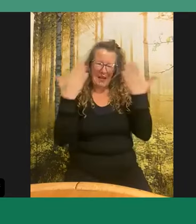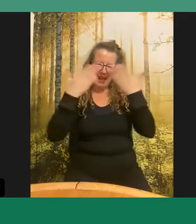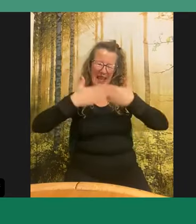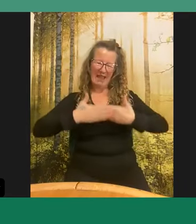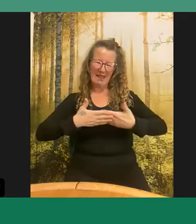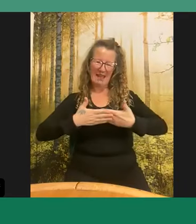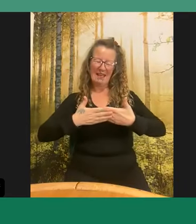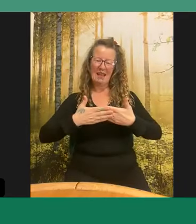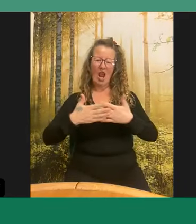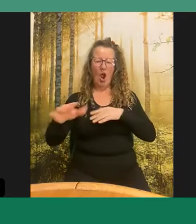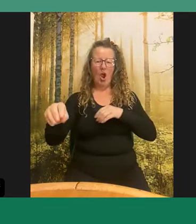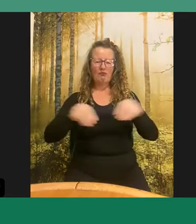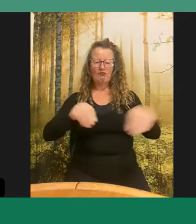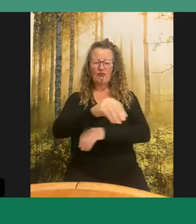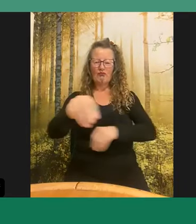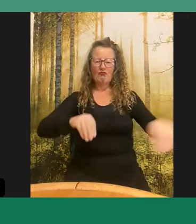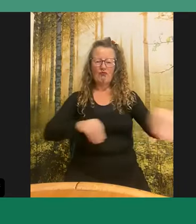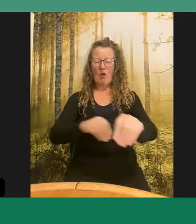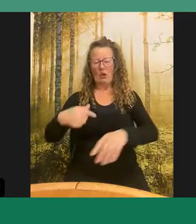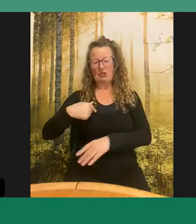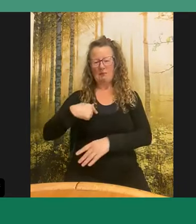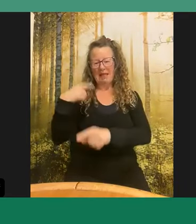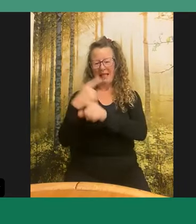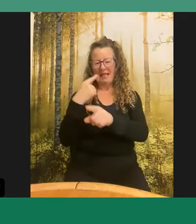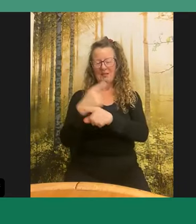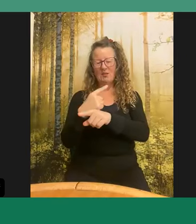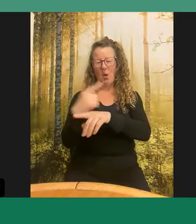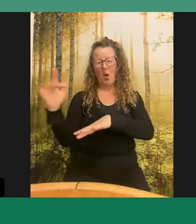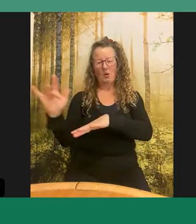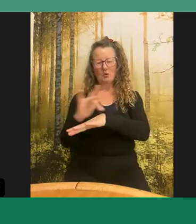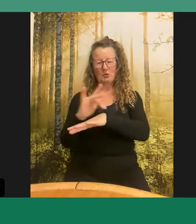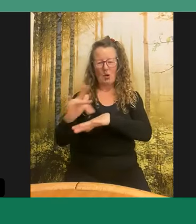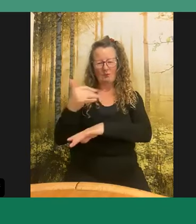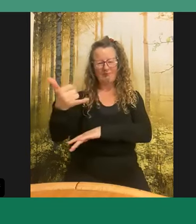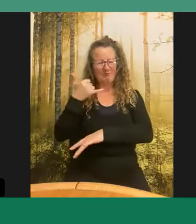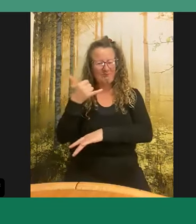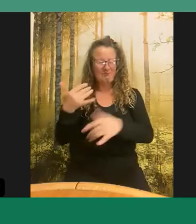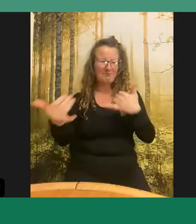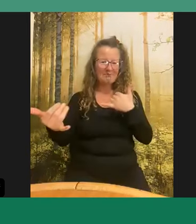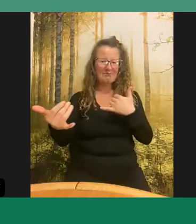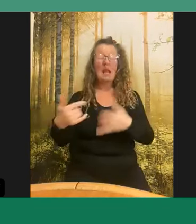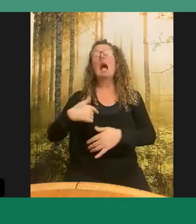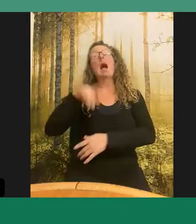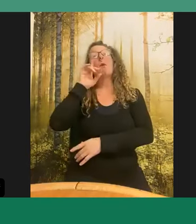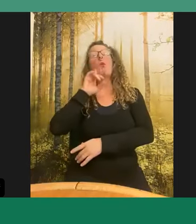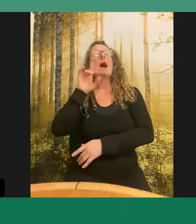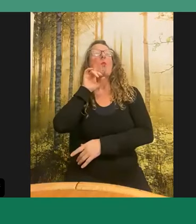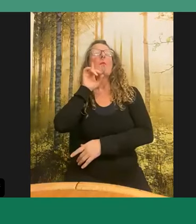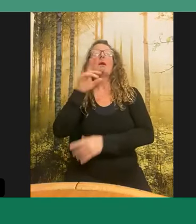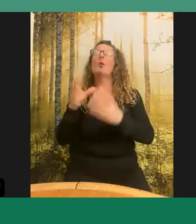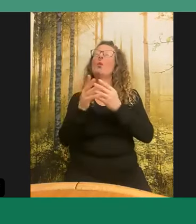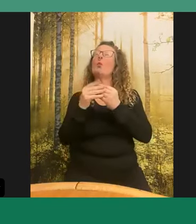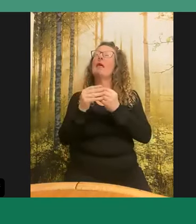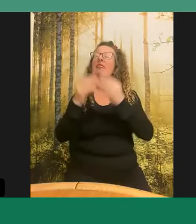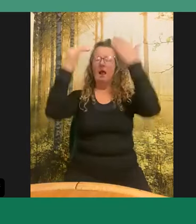Show. I'm Lily Max Hager. I am Up Project's digital commissions and events producer. I am a white woman with long brown hair, and I'm wearing